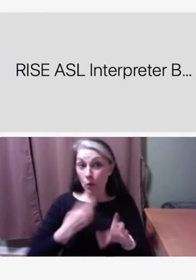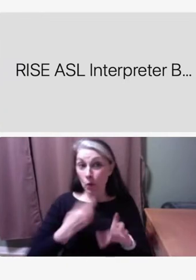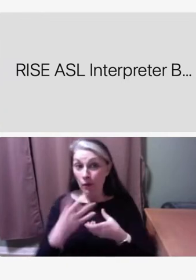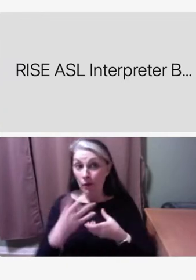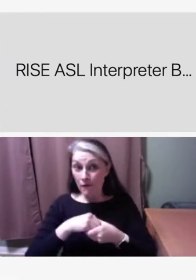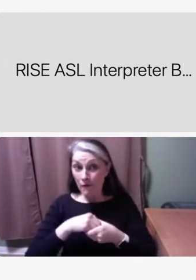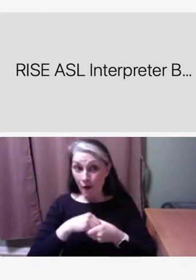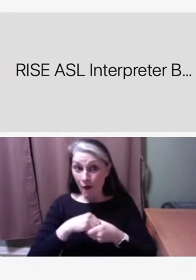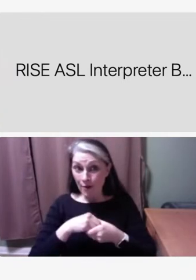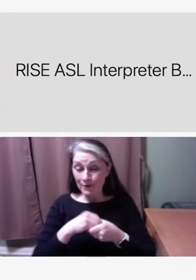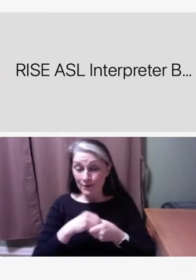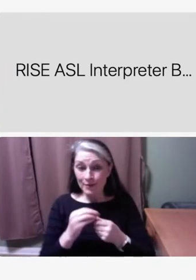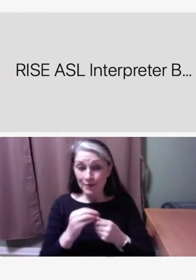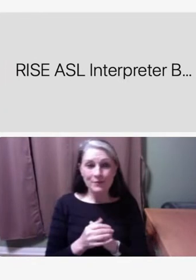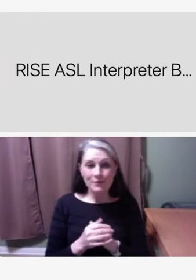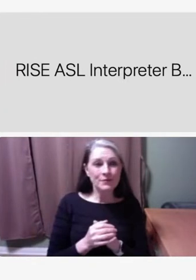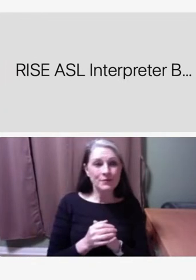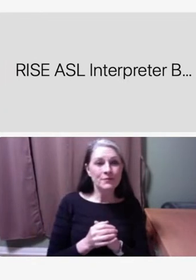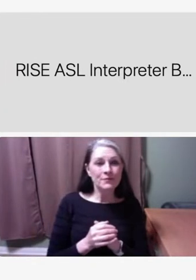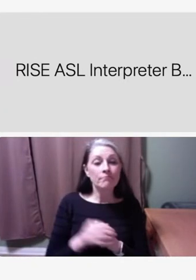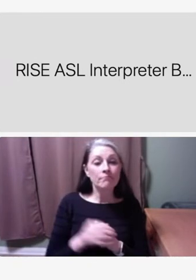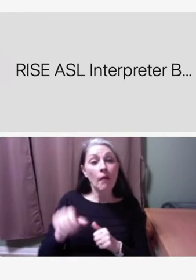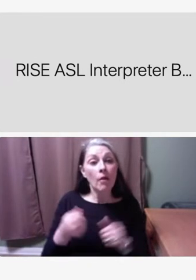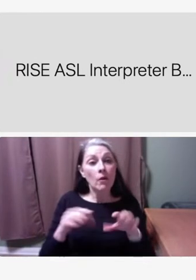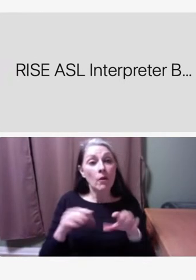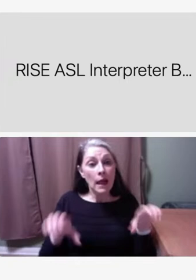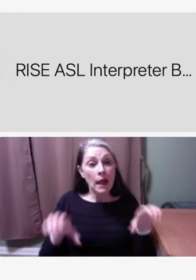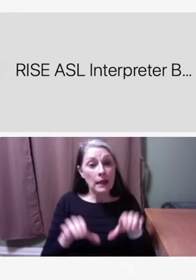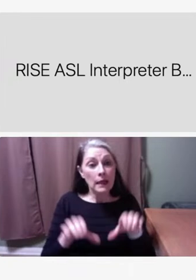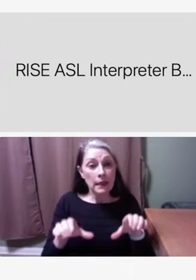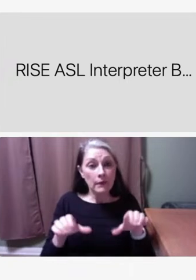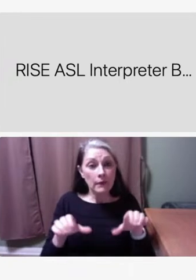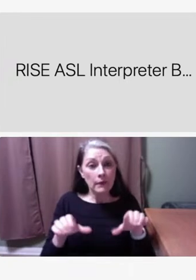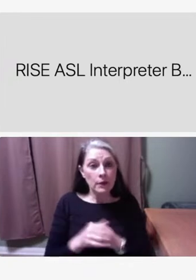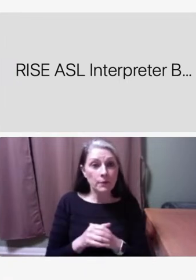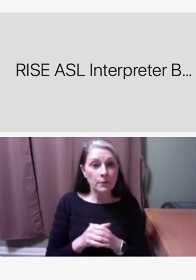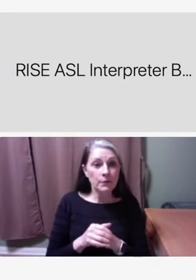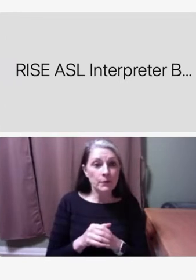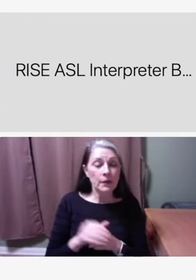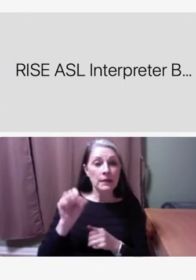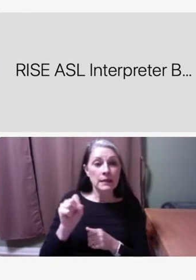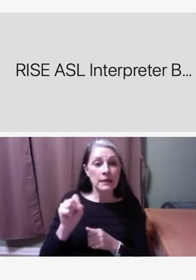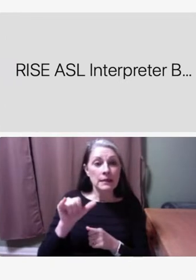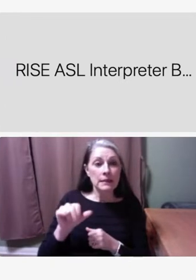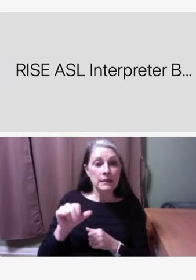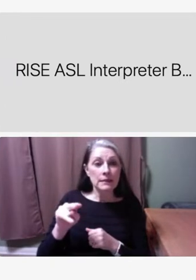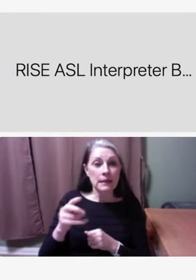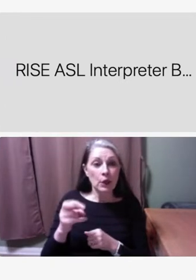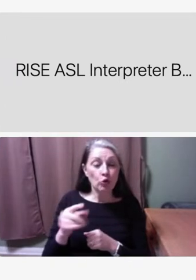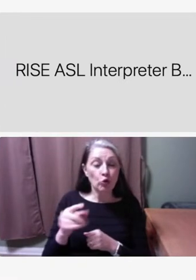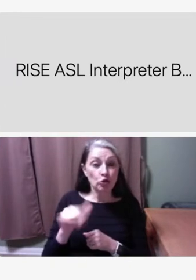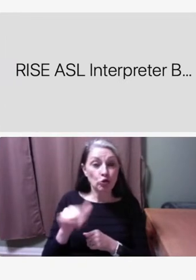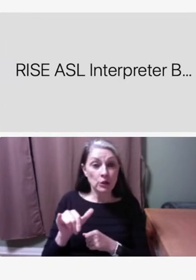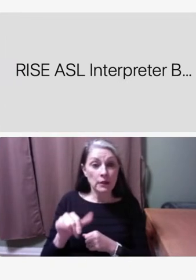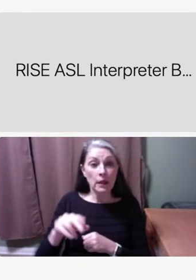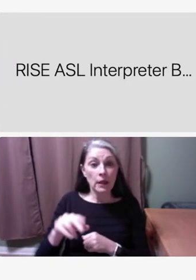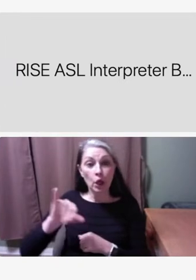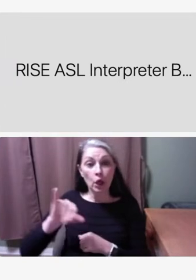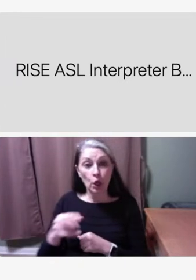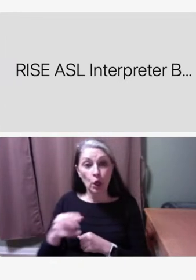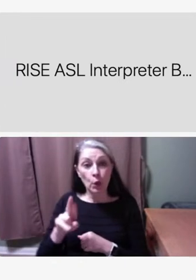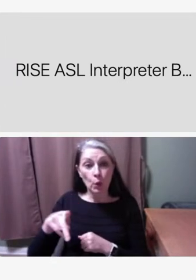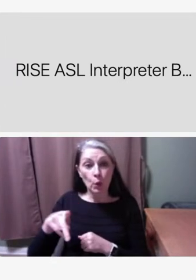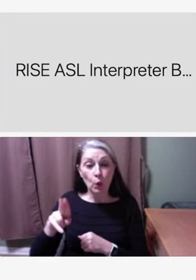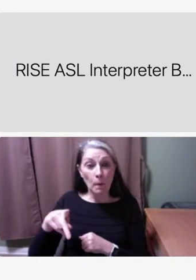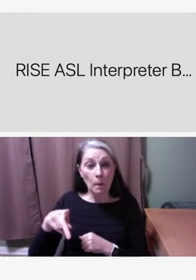Other activities we've held are the Synergy visits at Jarupa Vista Elementary, where we would go to the elementaries and help and participate